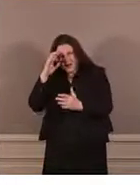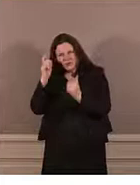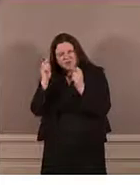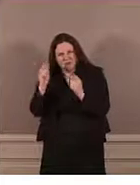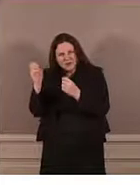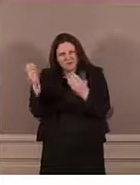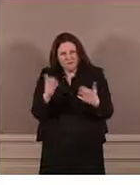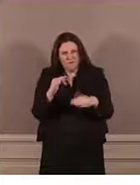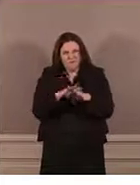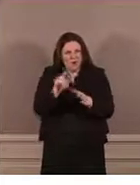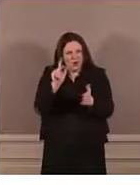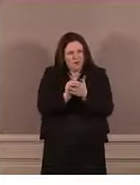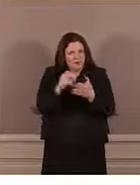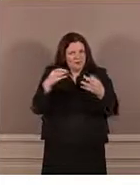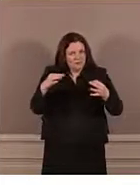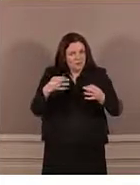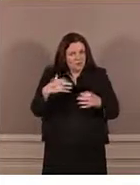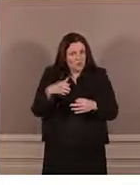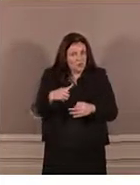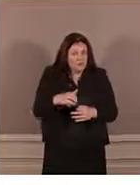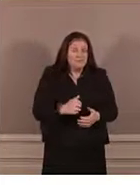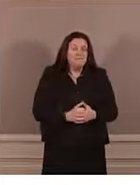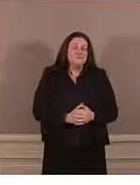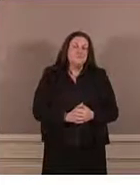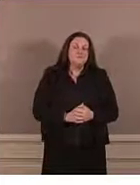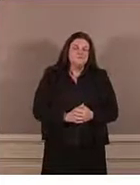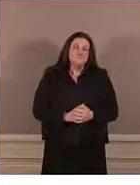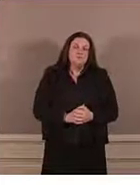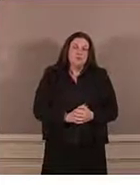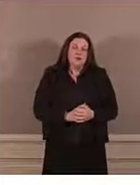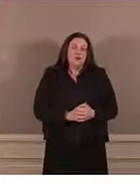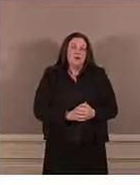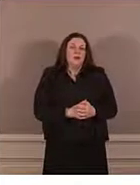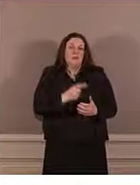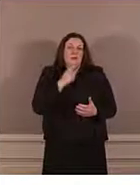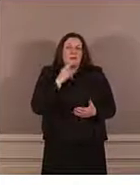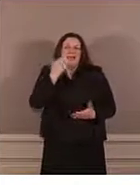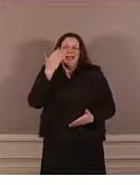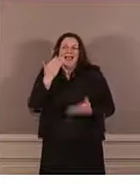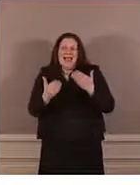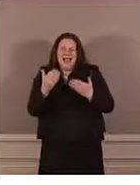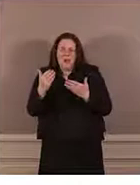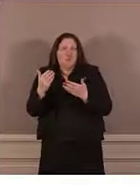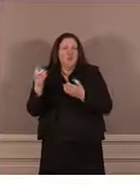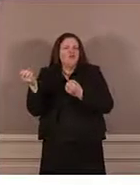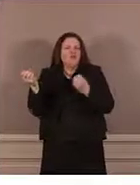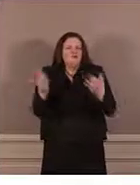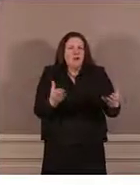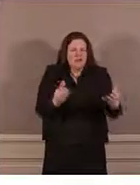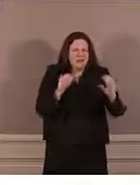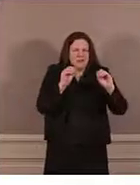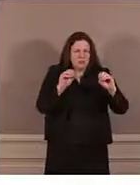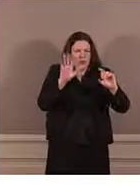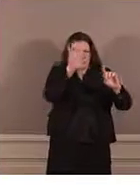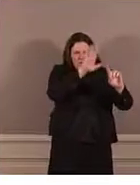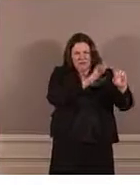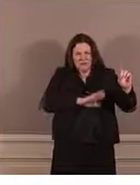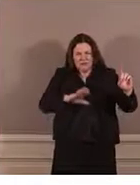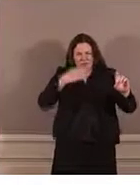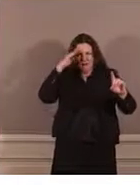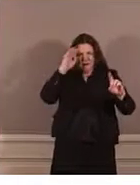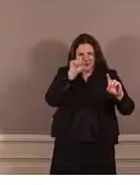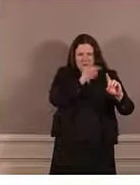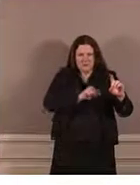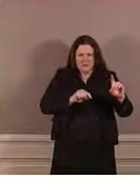of accredited courses. However, provision around the country was a little bit patchy, and we found that staff